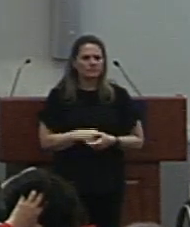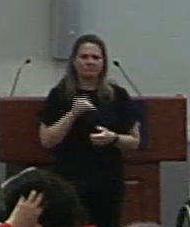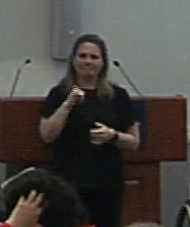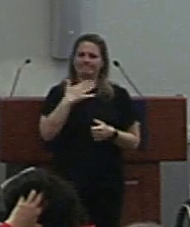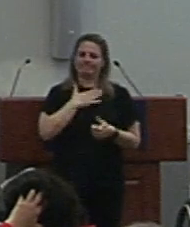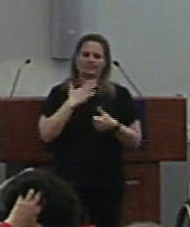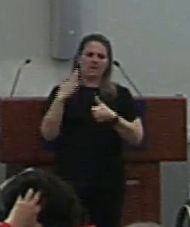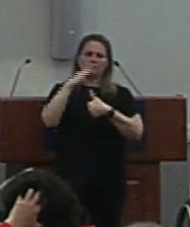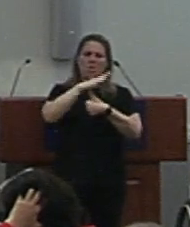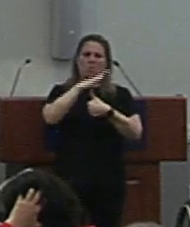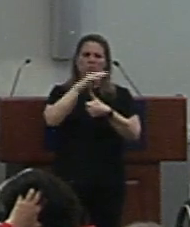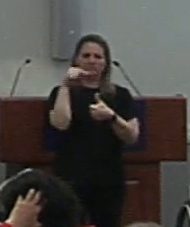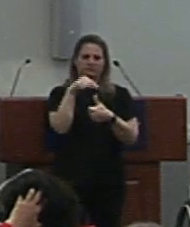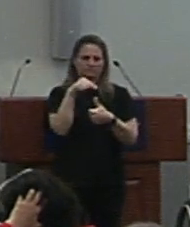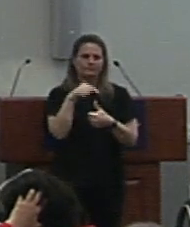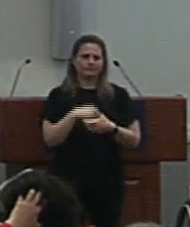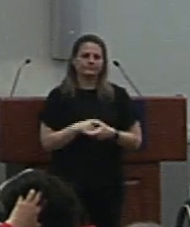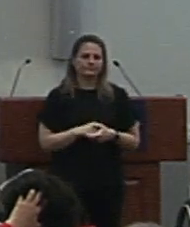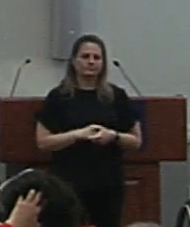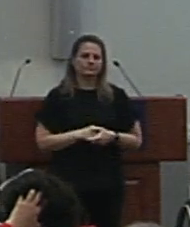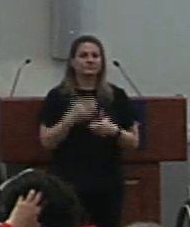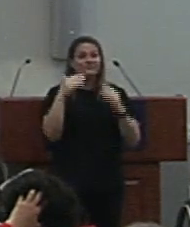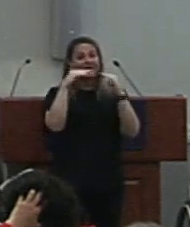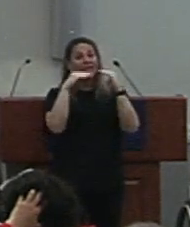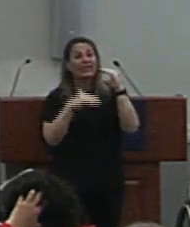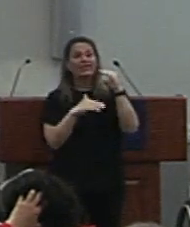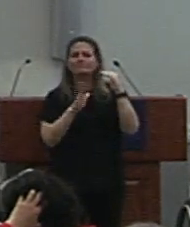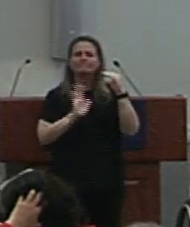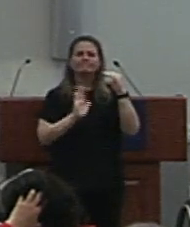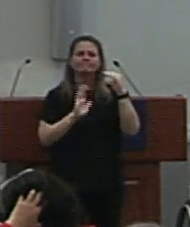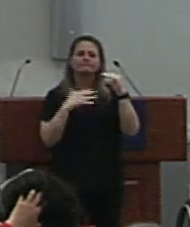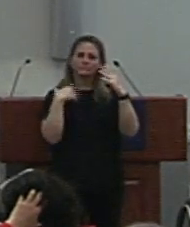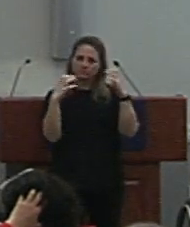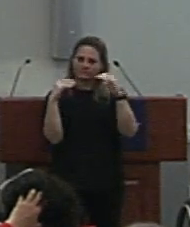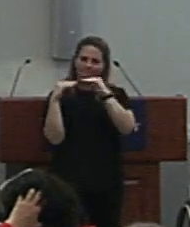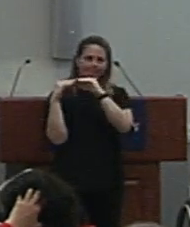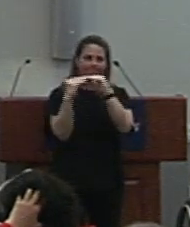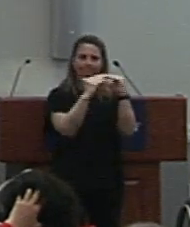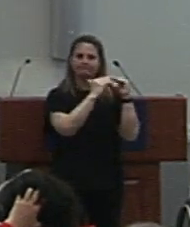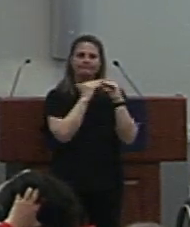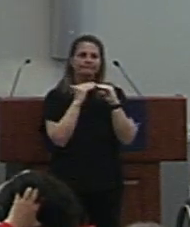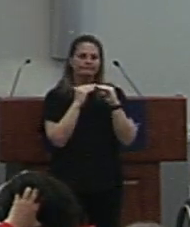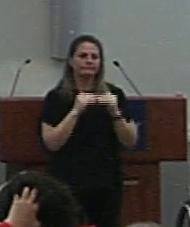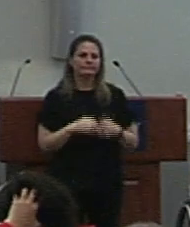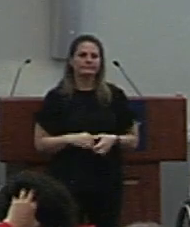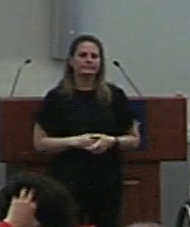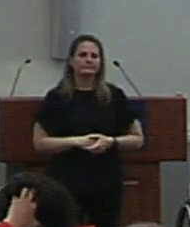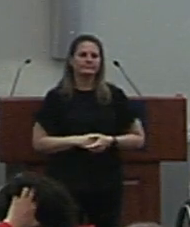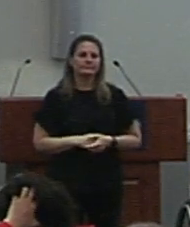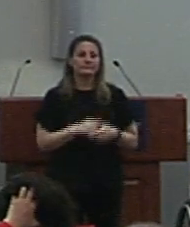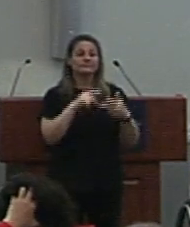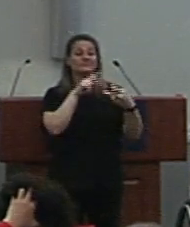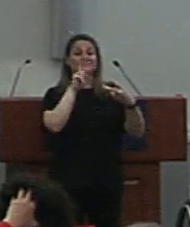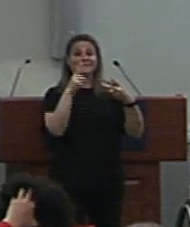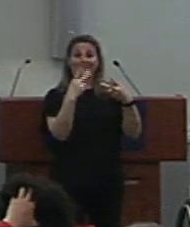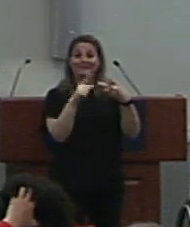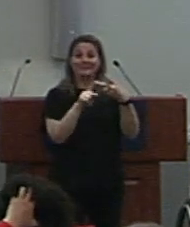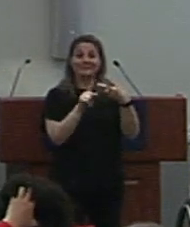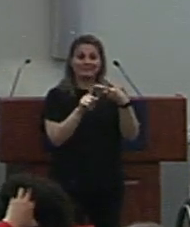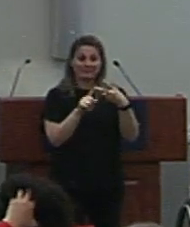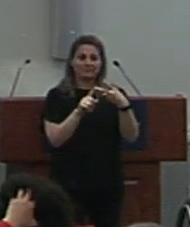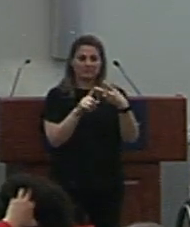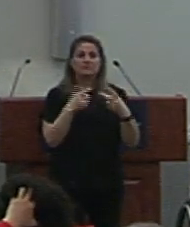on equal footing in terms of transportation, medical, all those things. The other thing is physical access to public places. So that